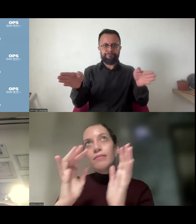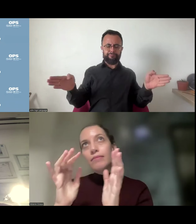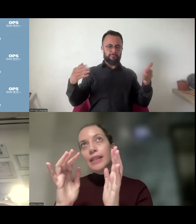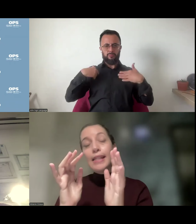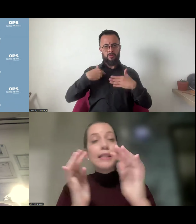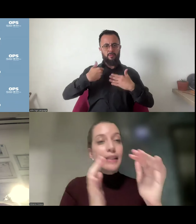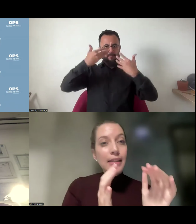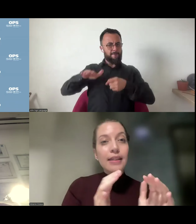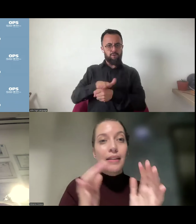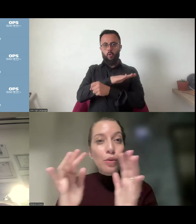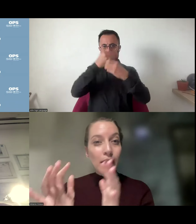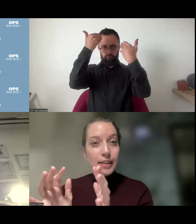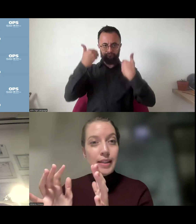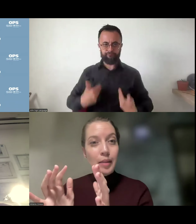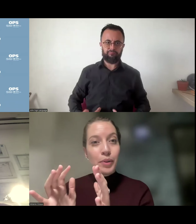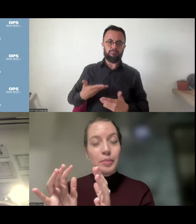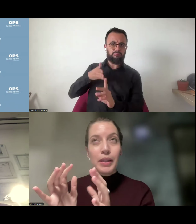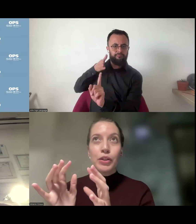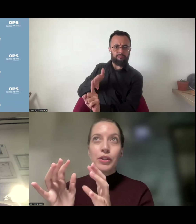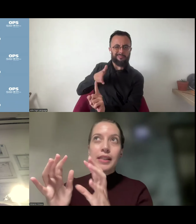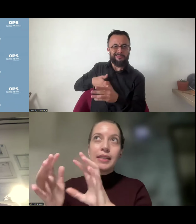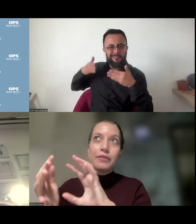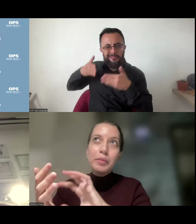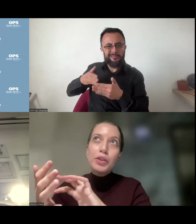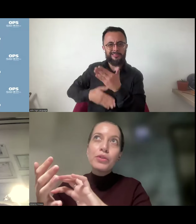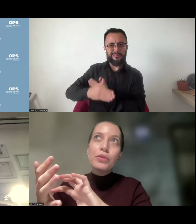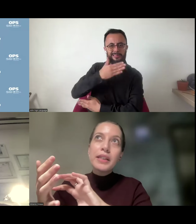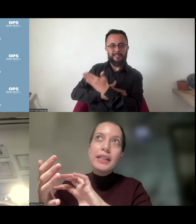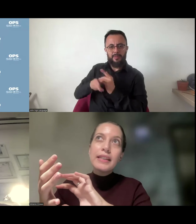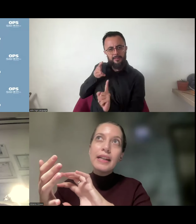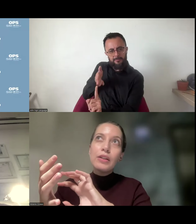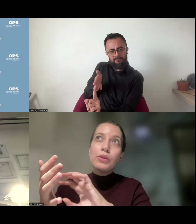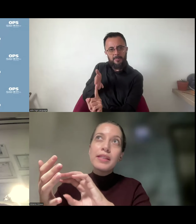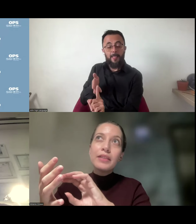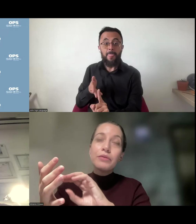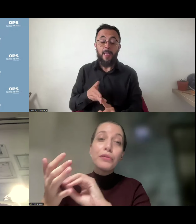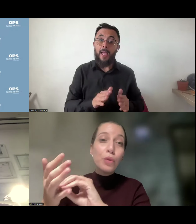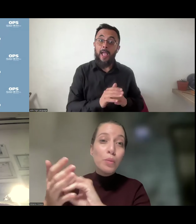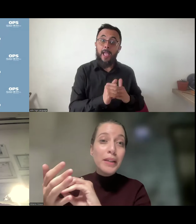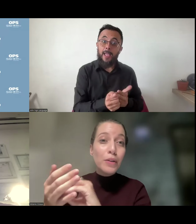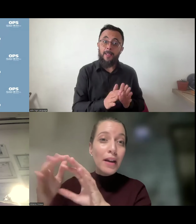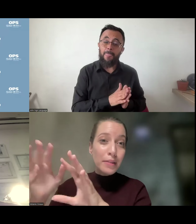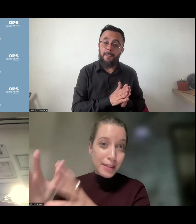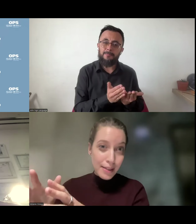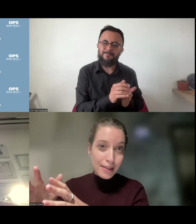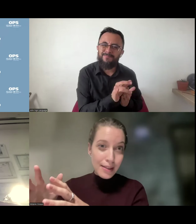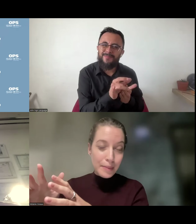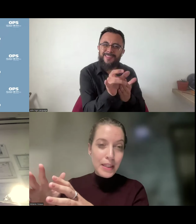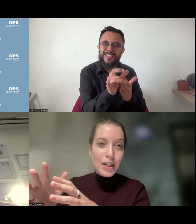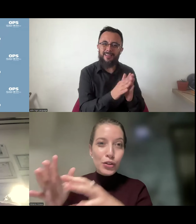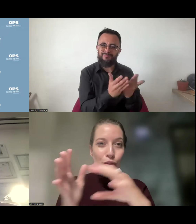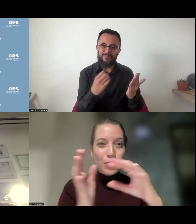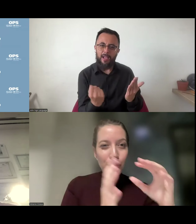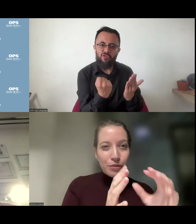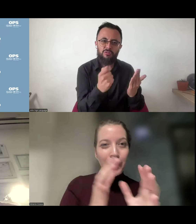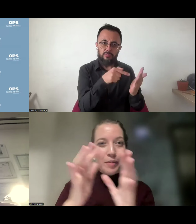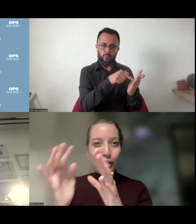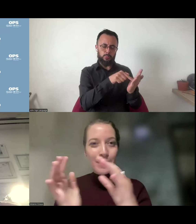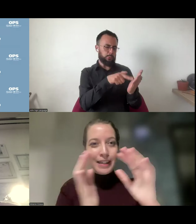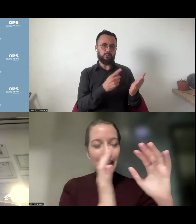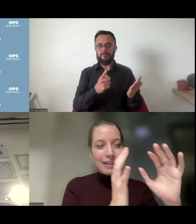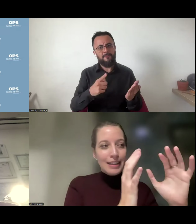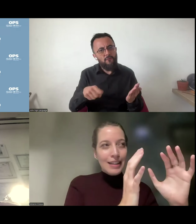quite distinct and quite separate because it's very much a toolkit that looks at reforming the health system. So you're